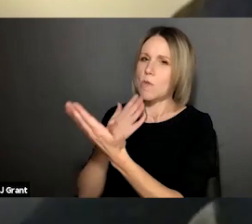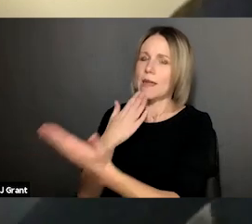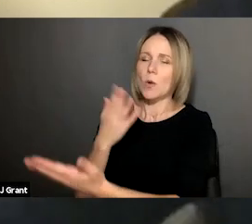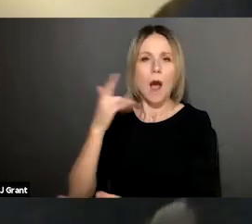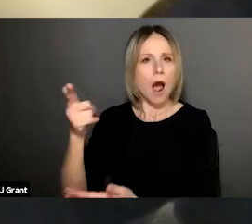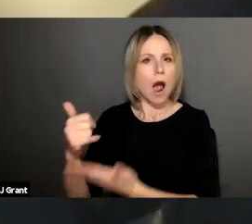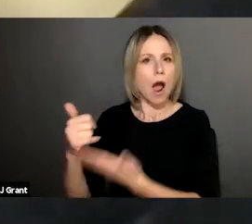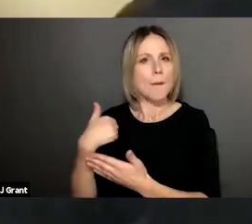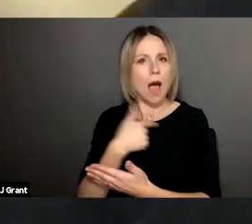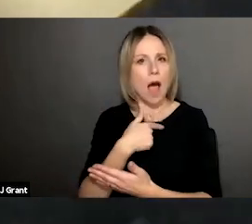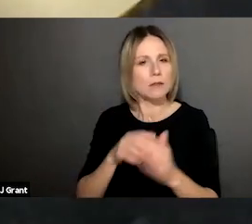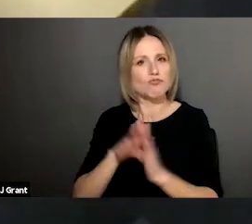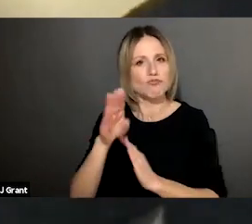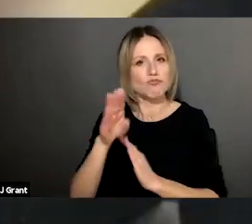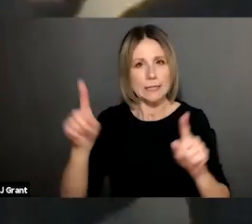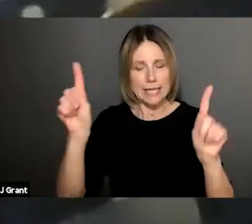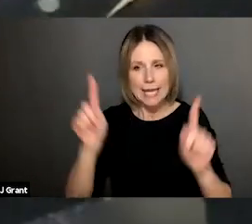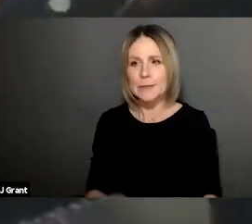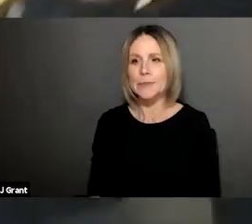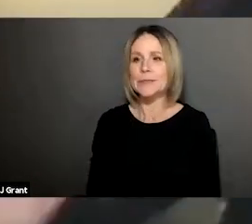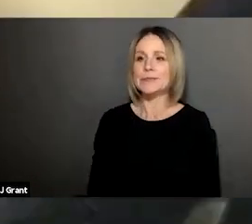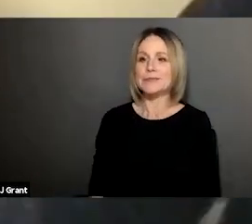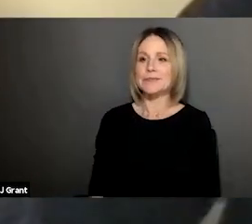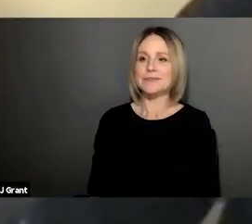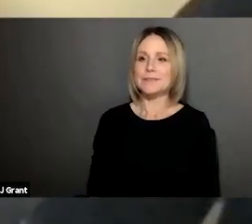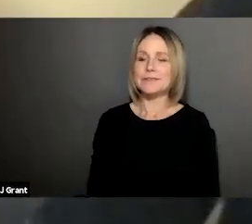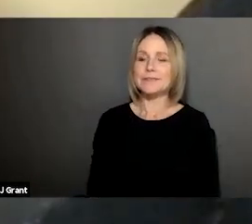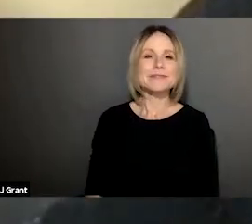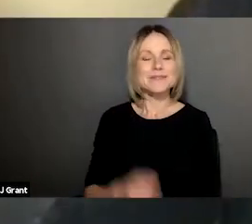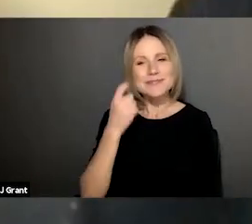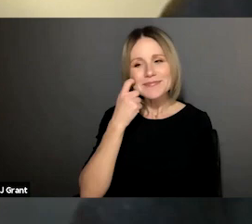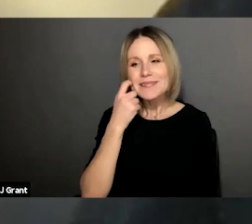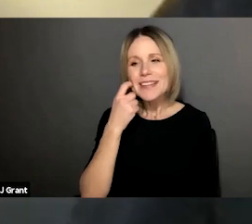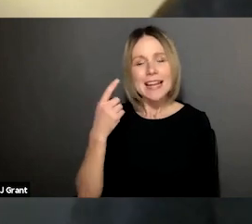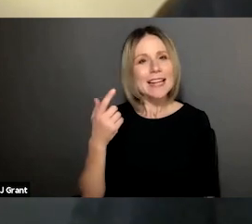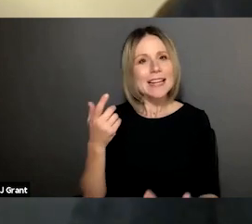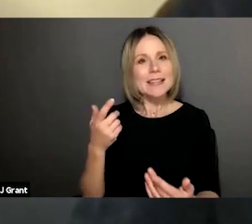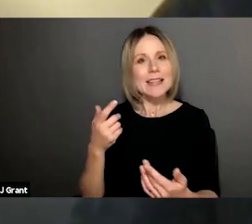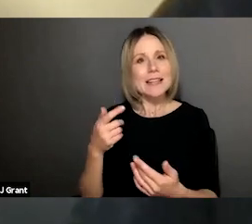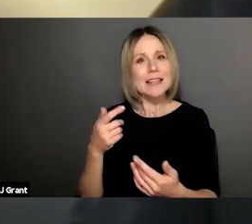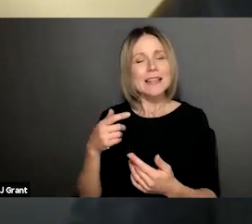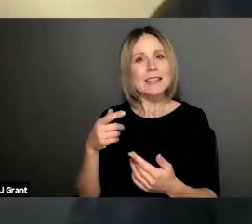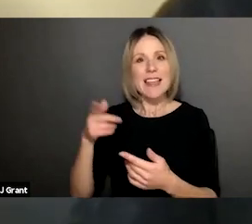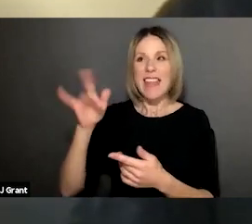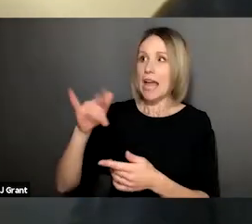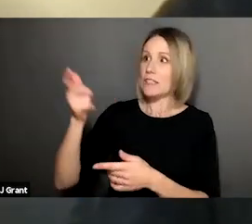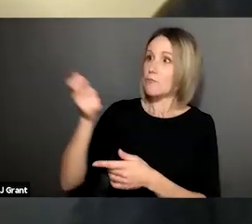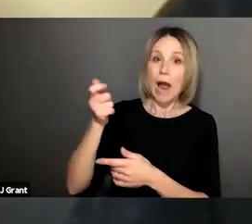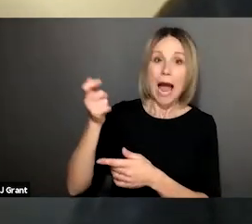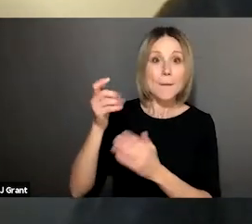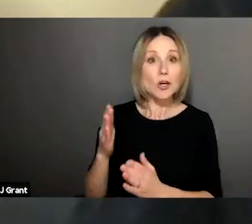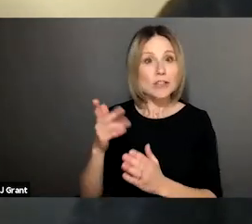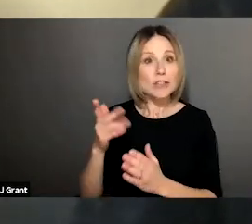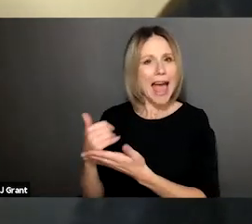success and who have provided us with the ability to expand our staff. One of the